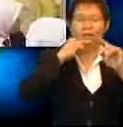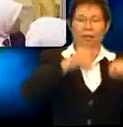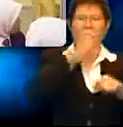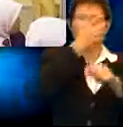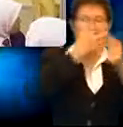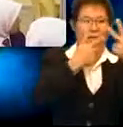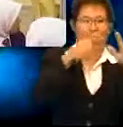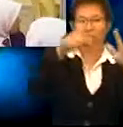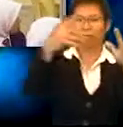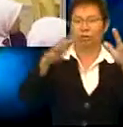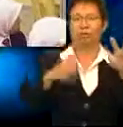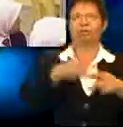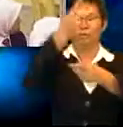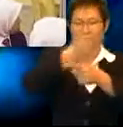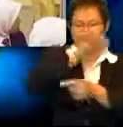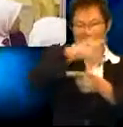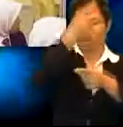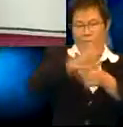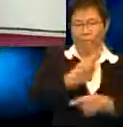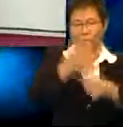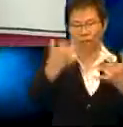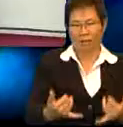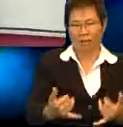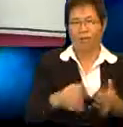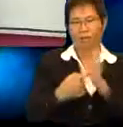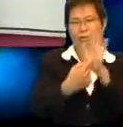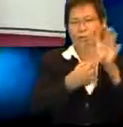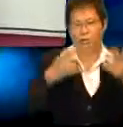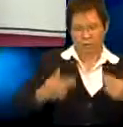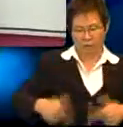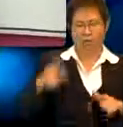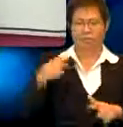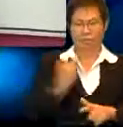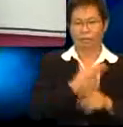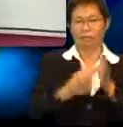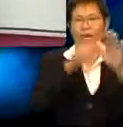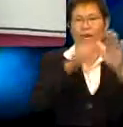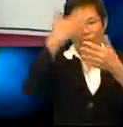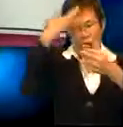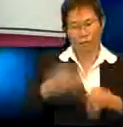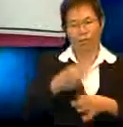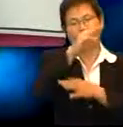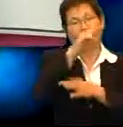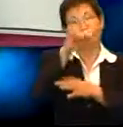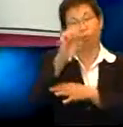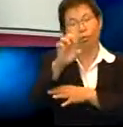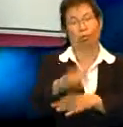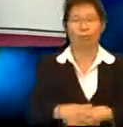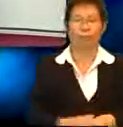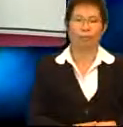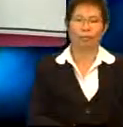answer is 13 to 15. Yes, correct. Okay, now let us show you how to determine the mode.